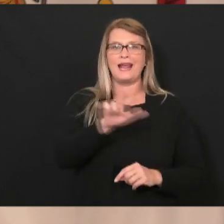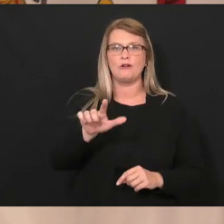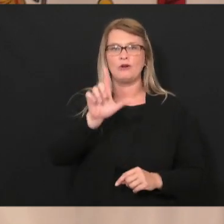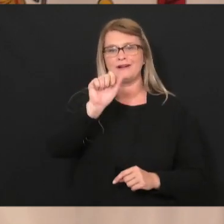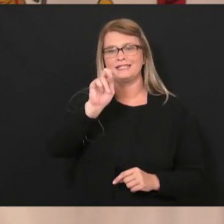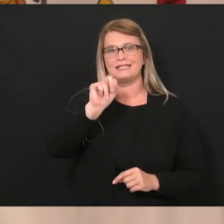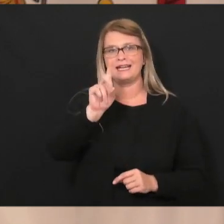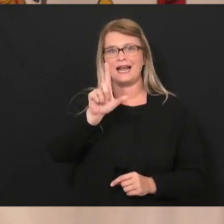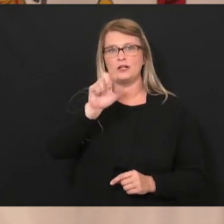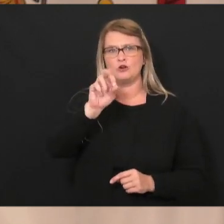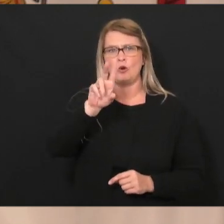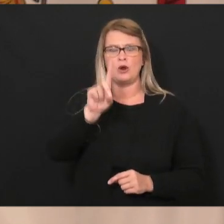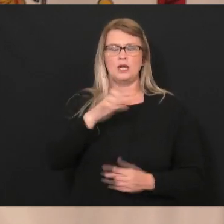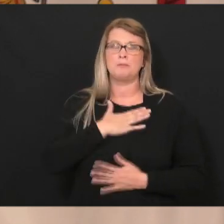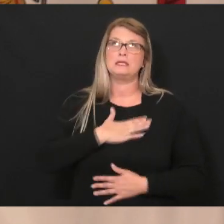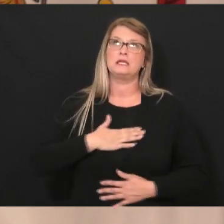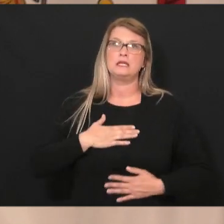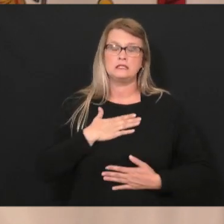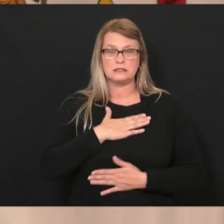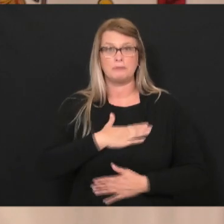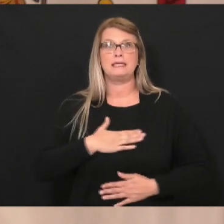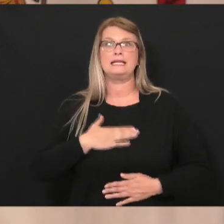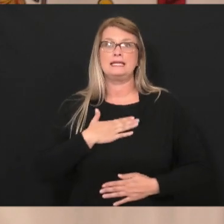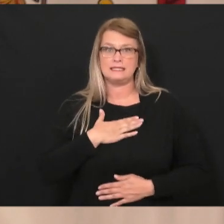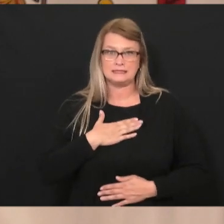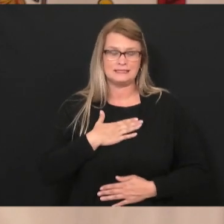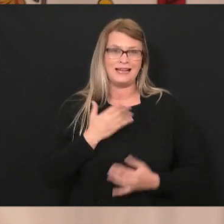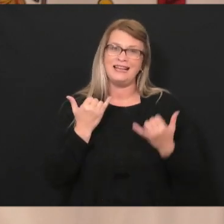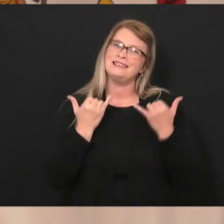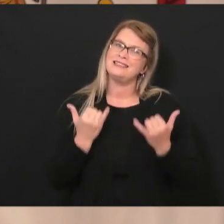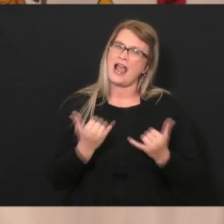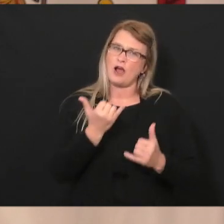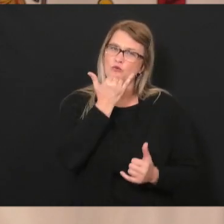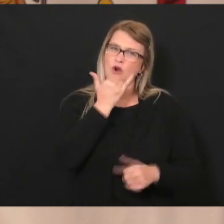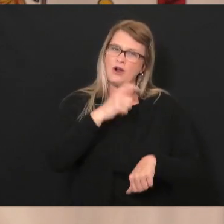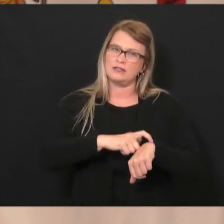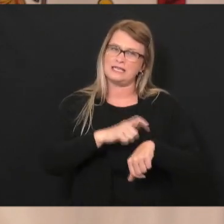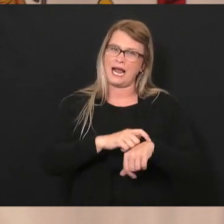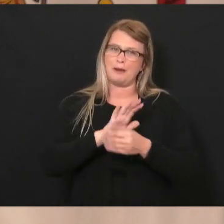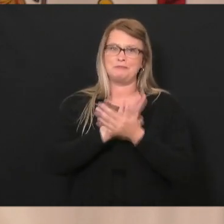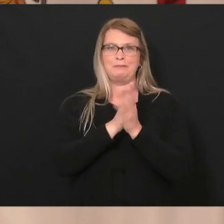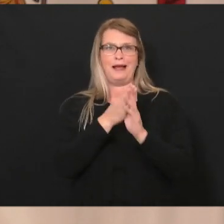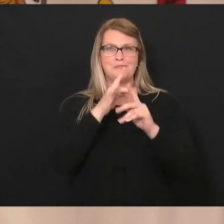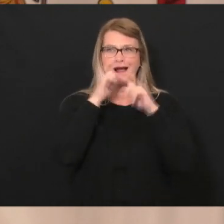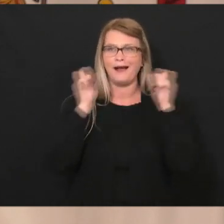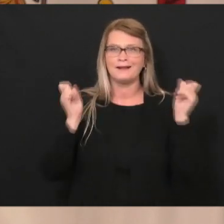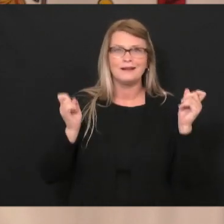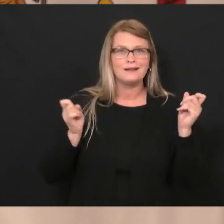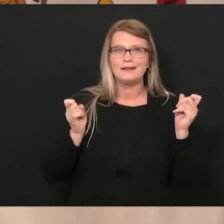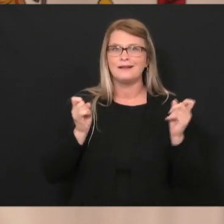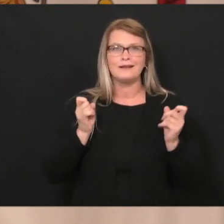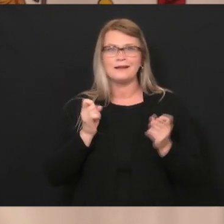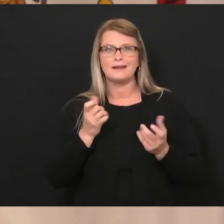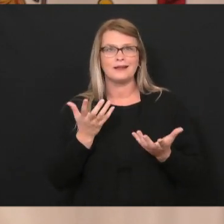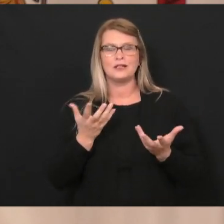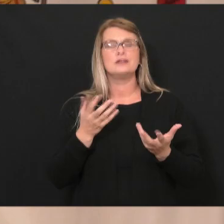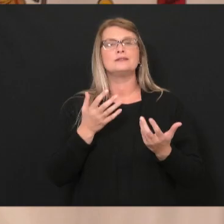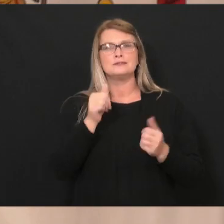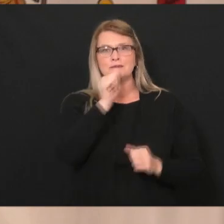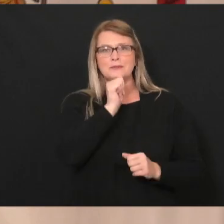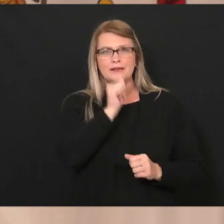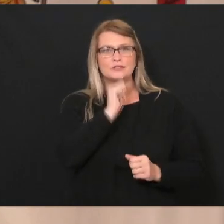please, for crying out loud, now's the wrong time to be ugly. Now's the time to be loving, and that's what we need to